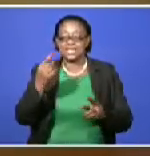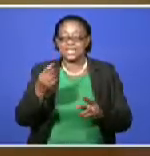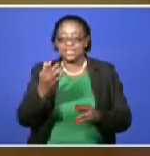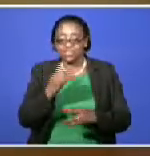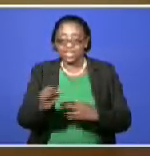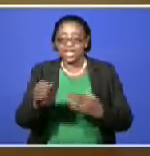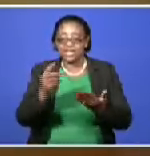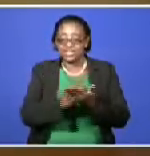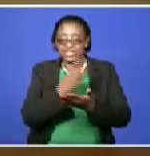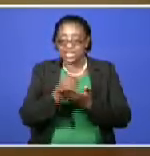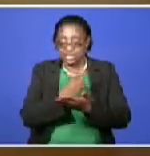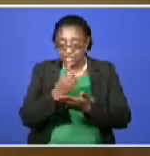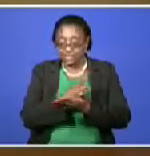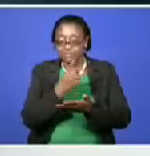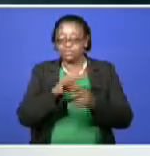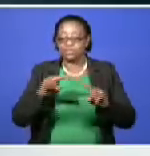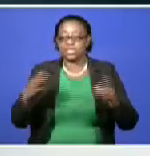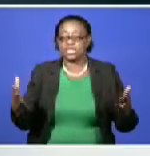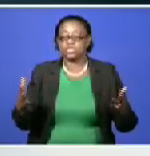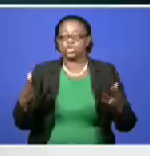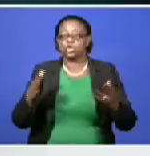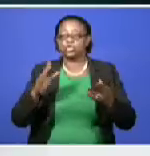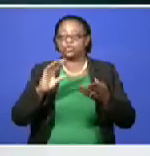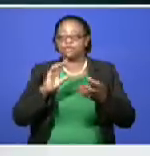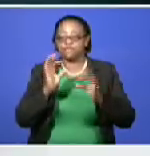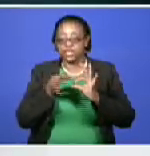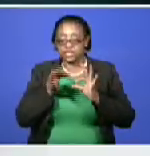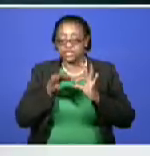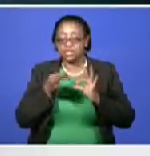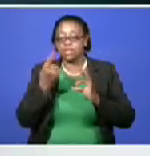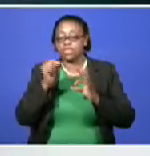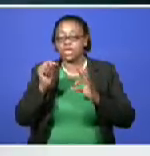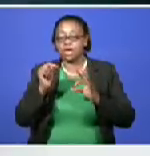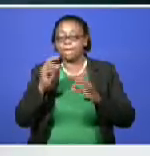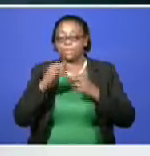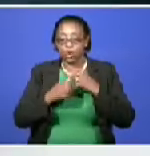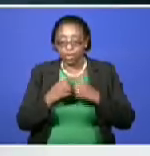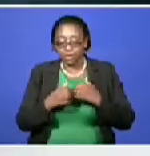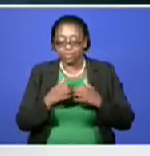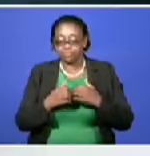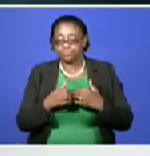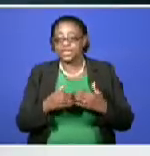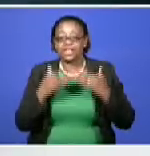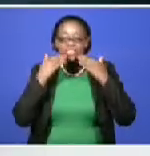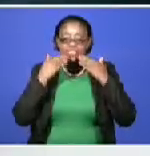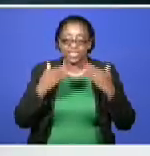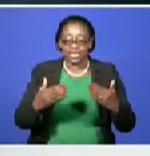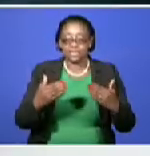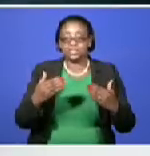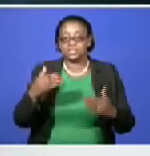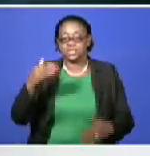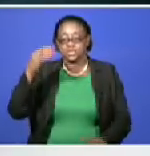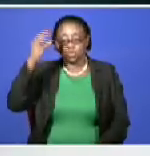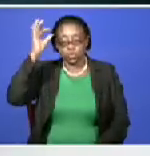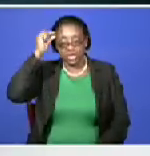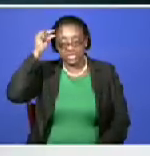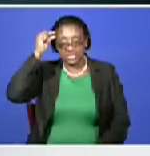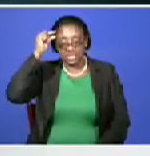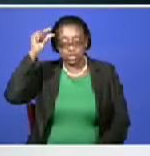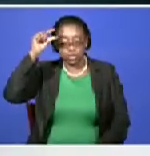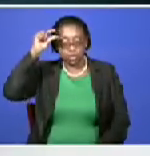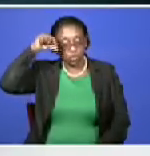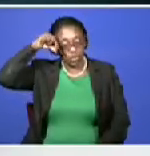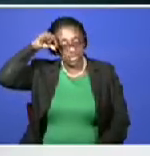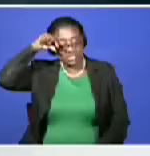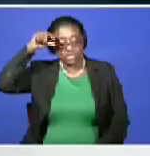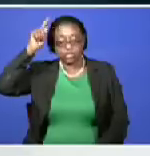fair, amicable resolution to the problem. All right, thank you very much. The Minister of State for Grand Bahama, Kwesi Thompson, joining us on